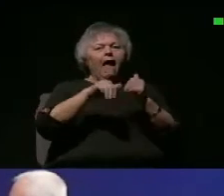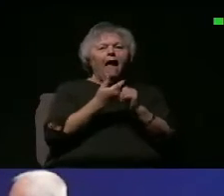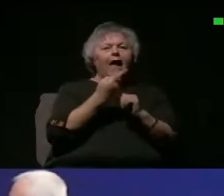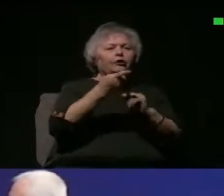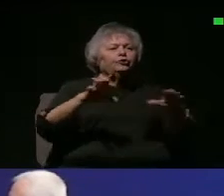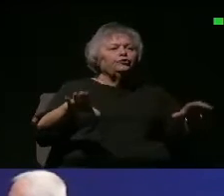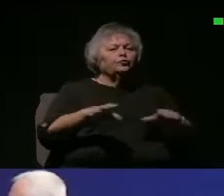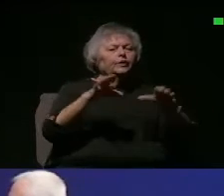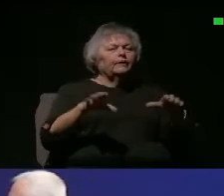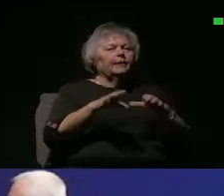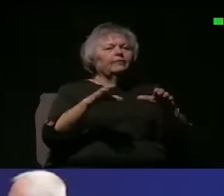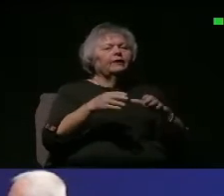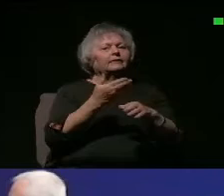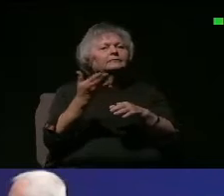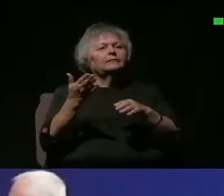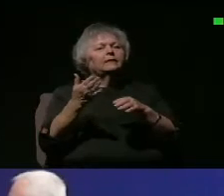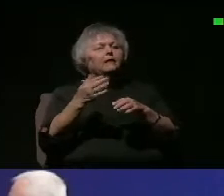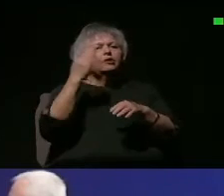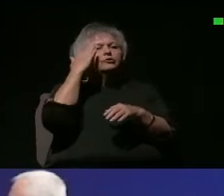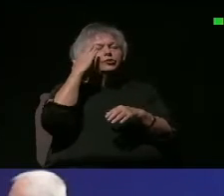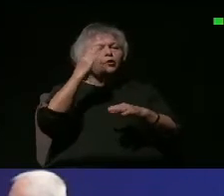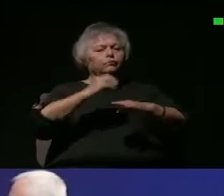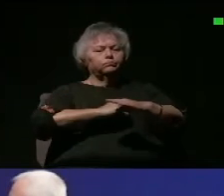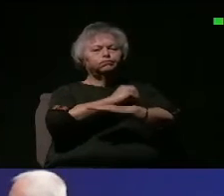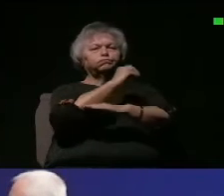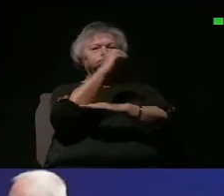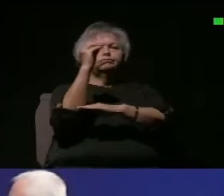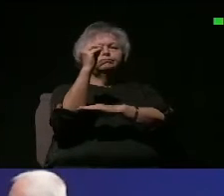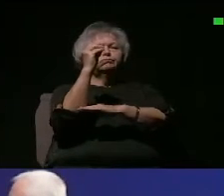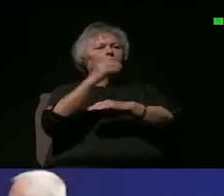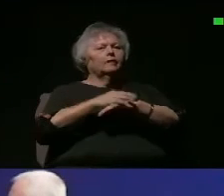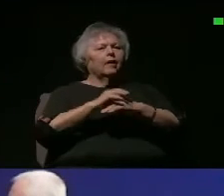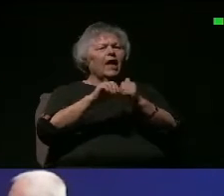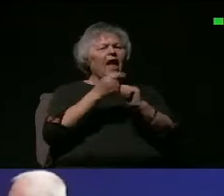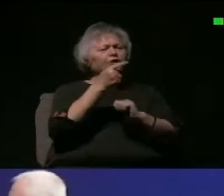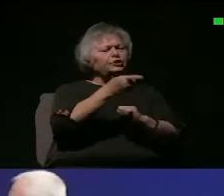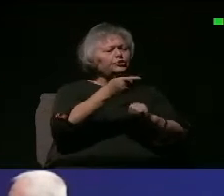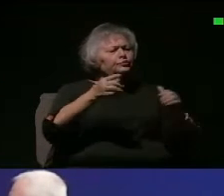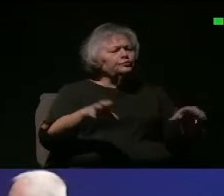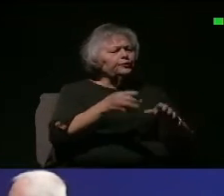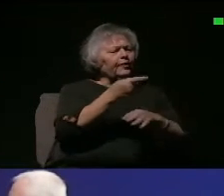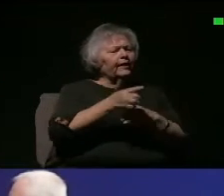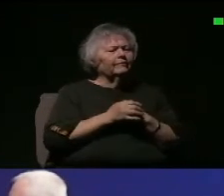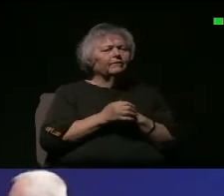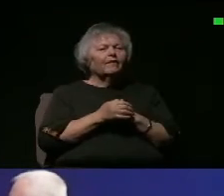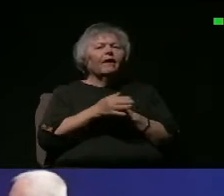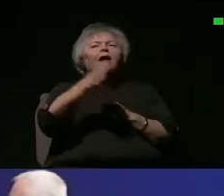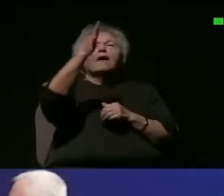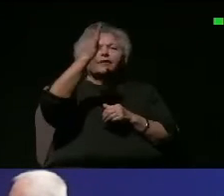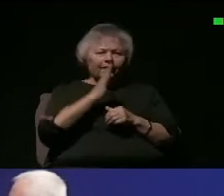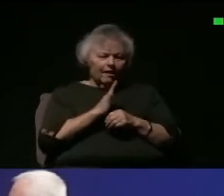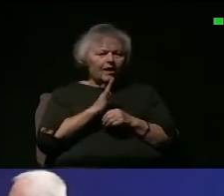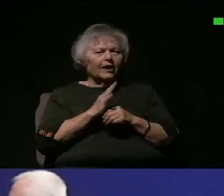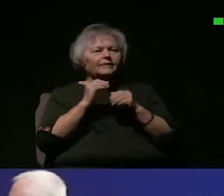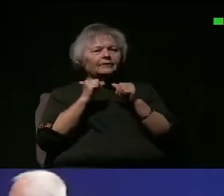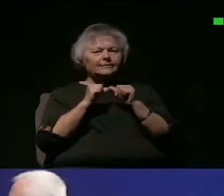place? See, God didn't expect Job to have an answer to those kind of questions. God was making a point. God continued